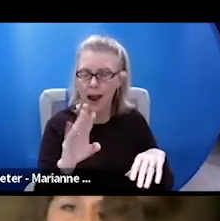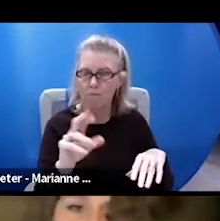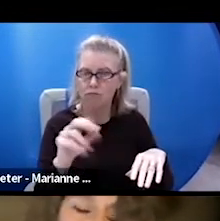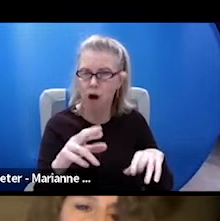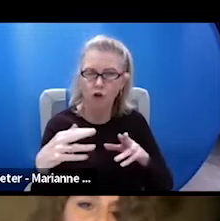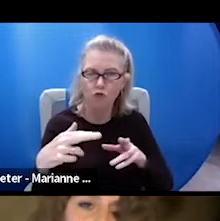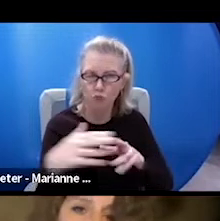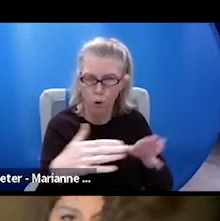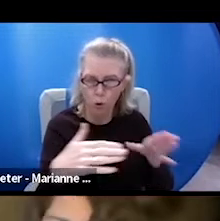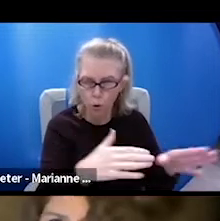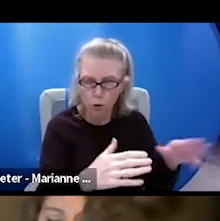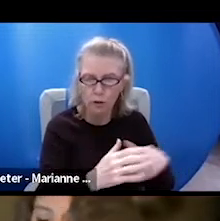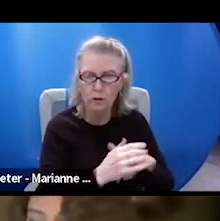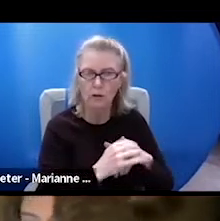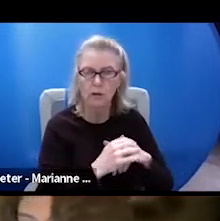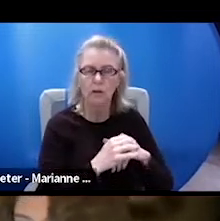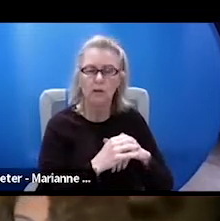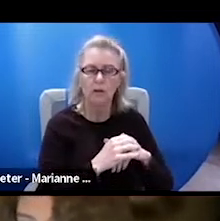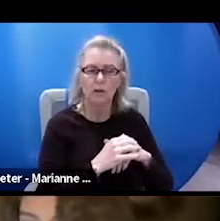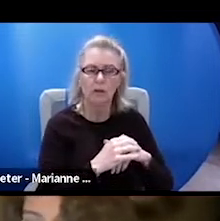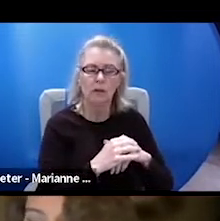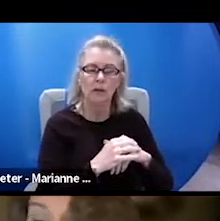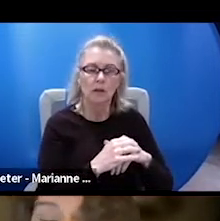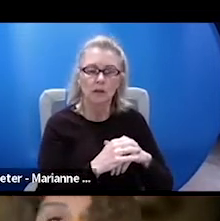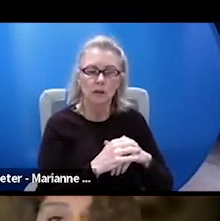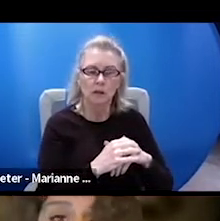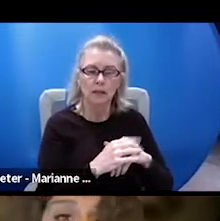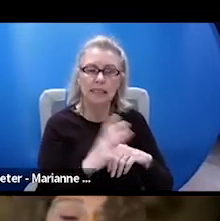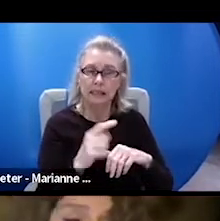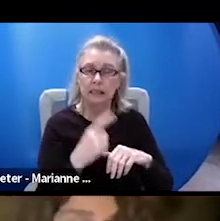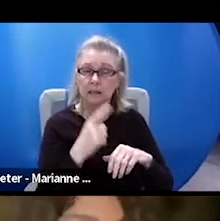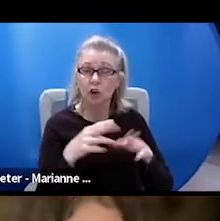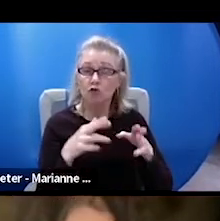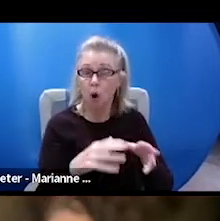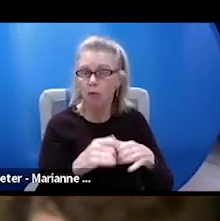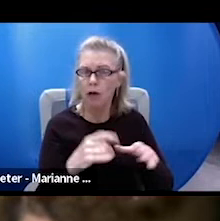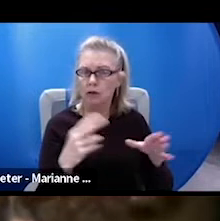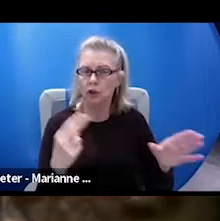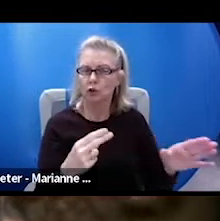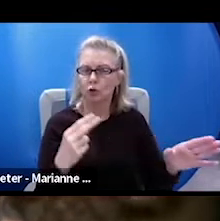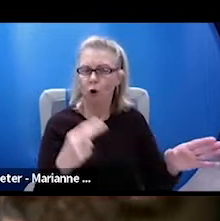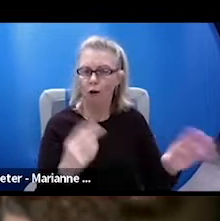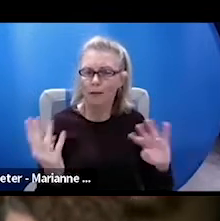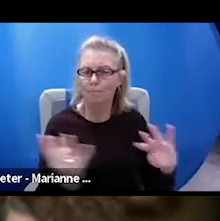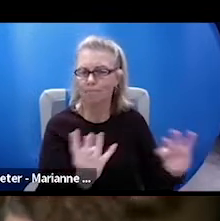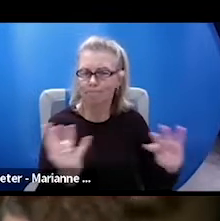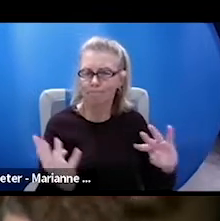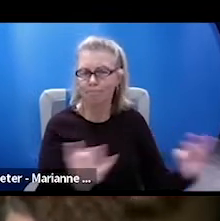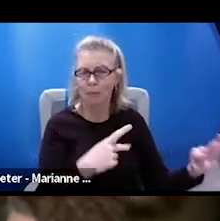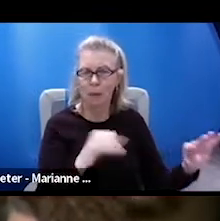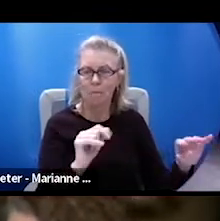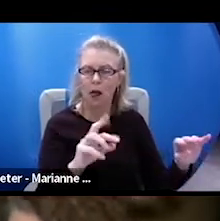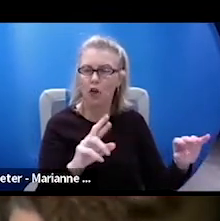also obviously a road of it's a historic pilgrimage road, obviously.